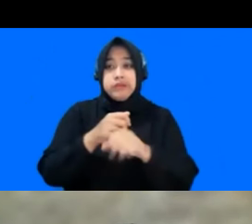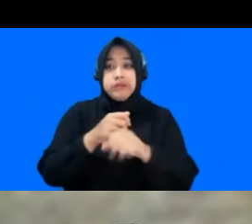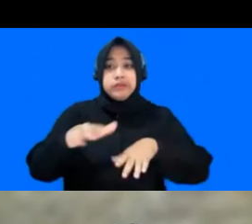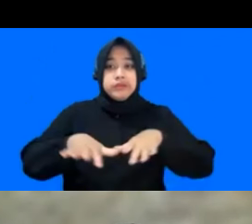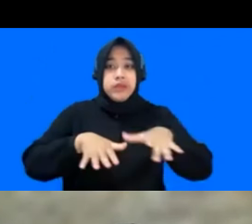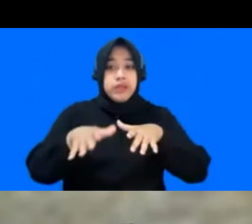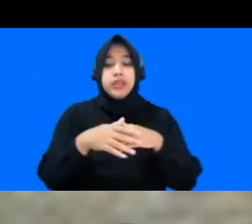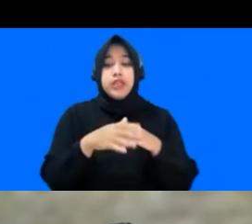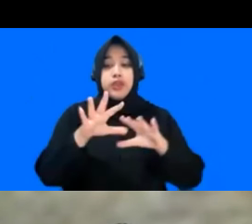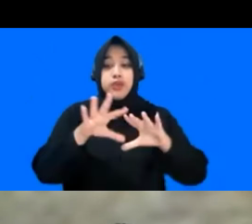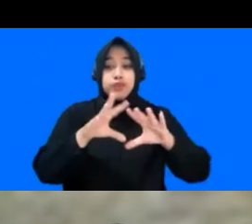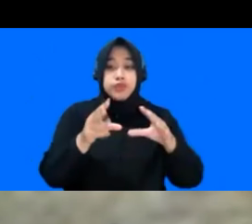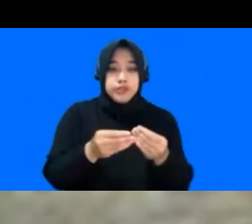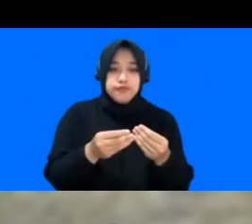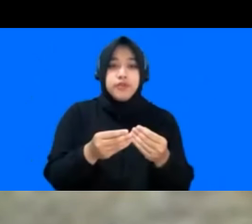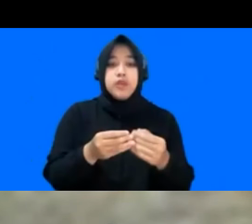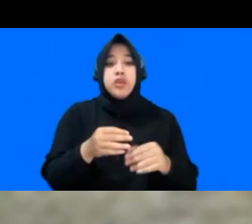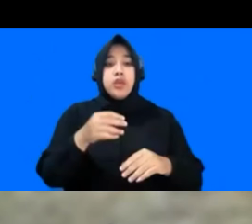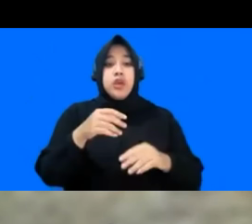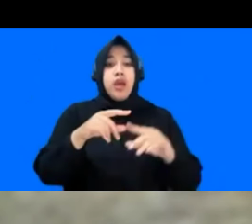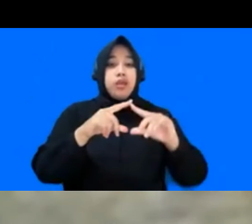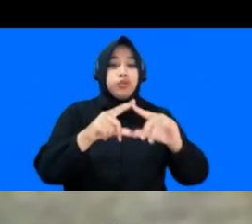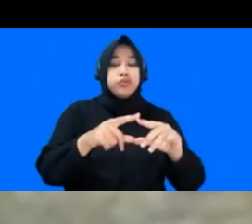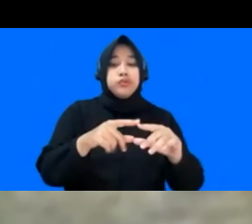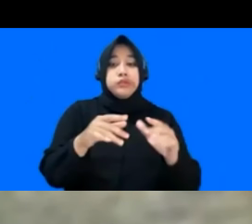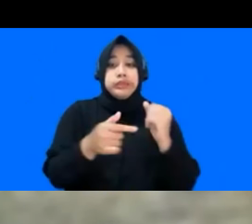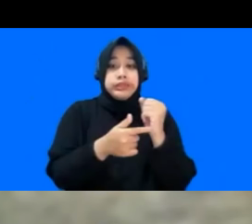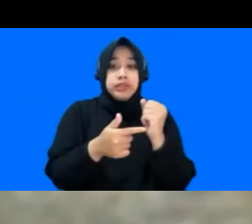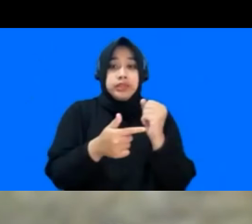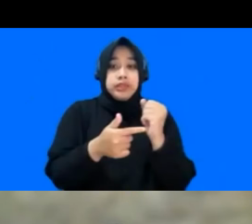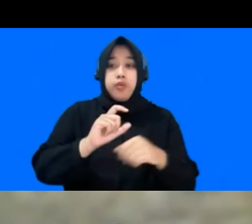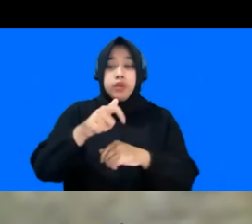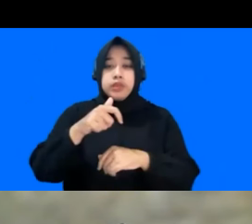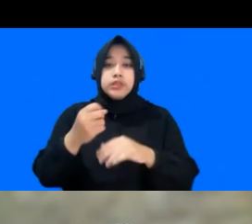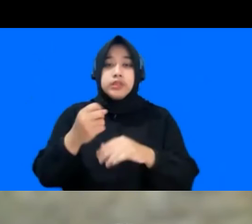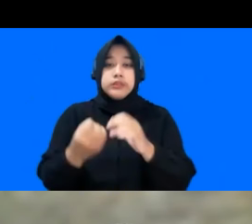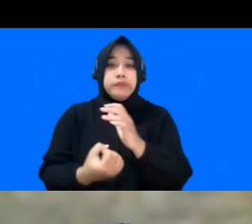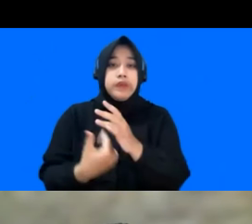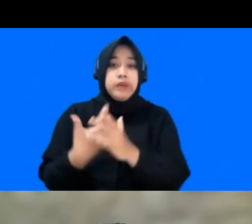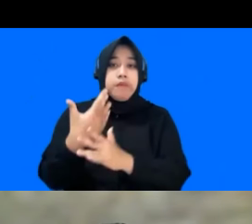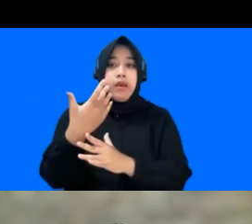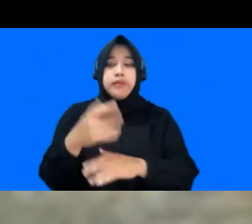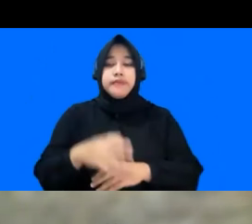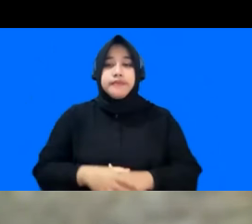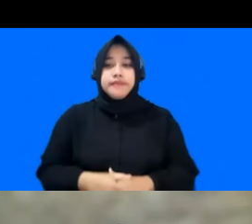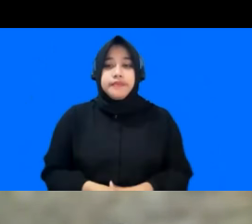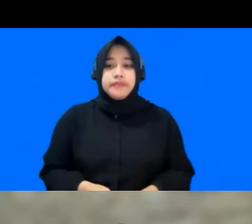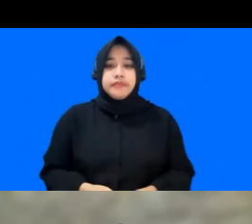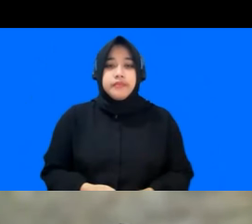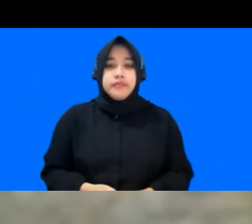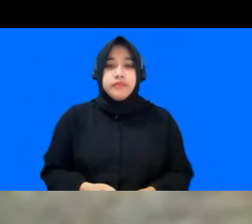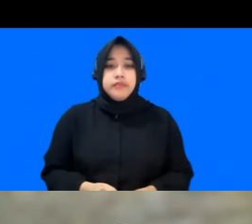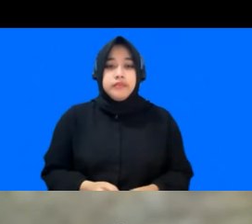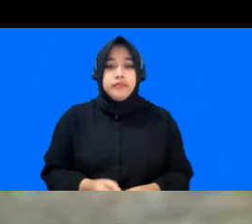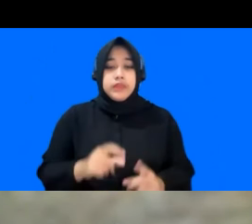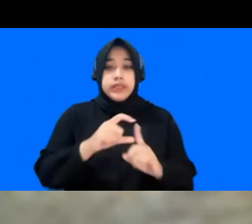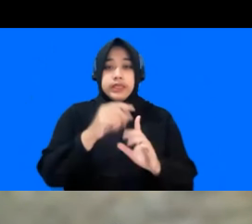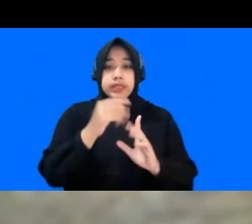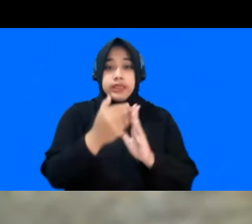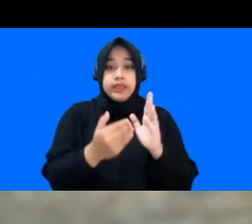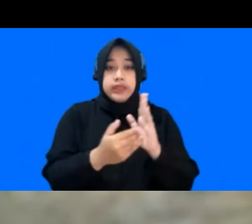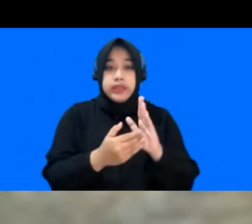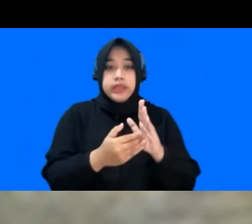development of the program and created by the program. So the nature-based climate adaptation program for the urban areas of